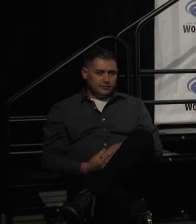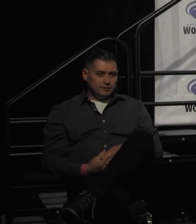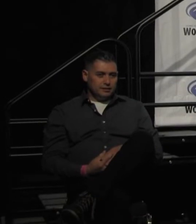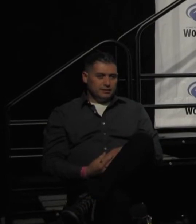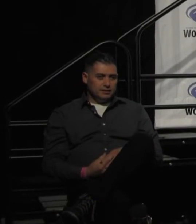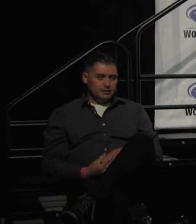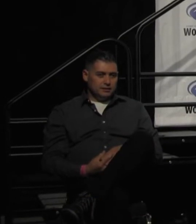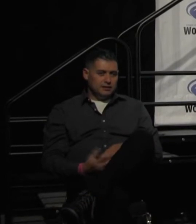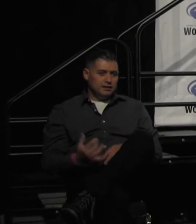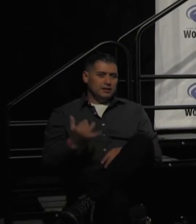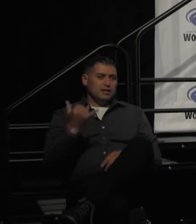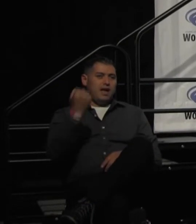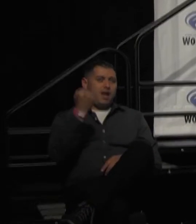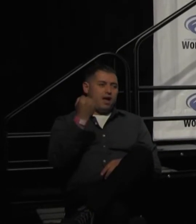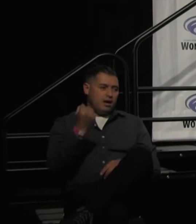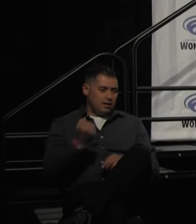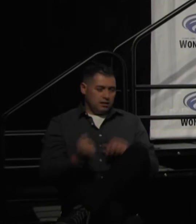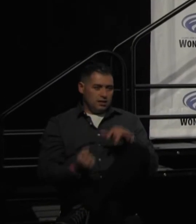there you go, Cheech.